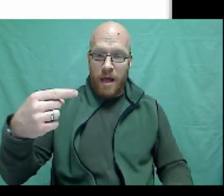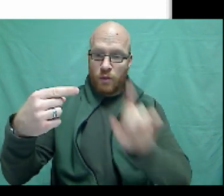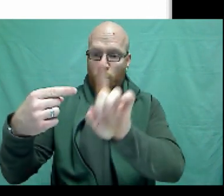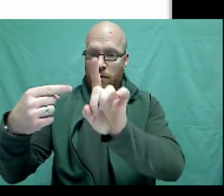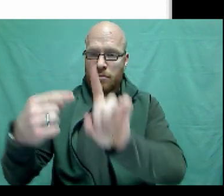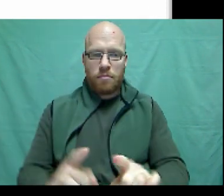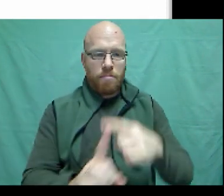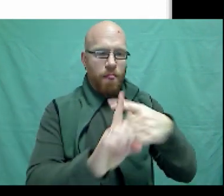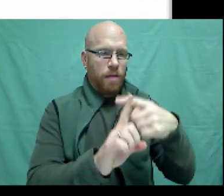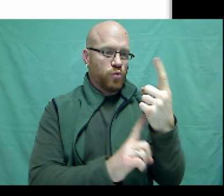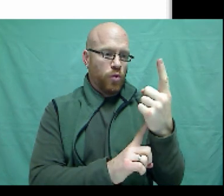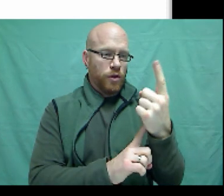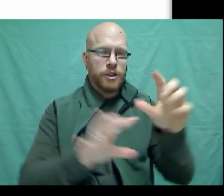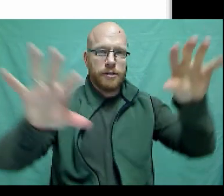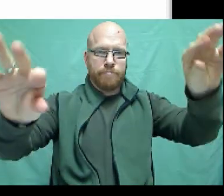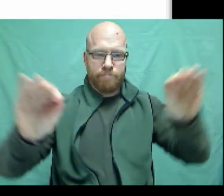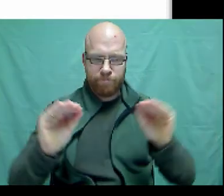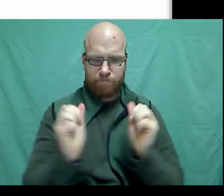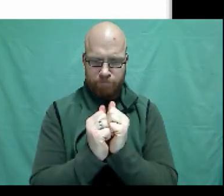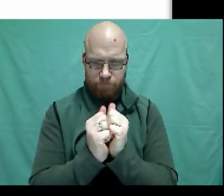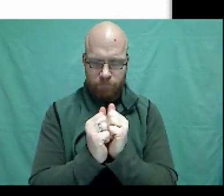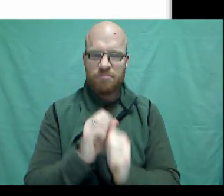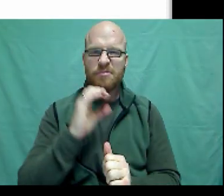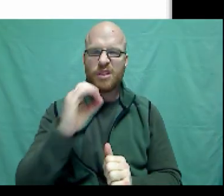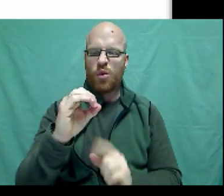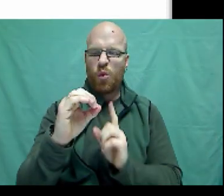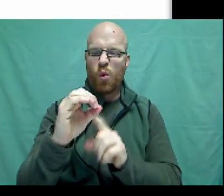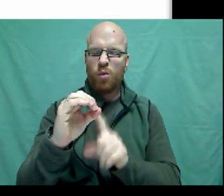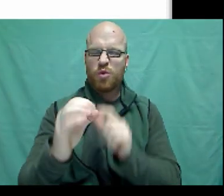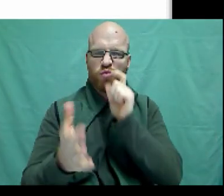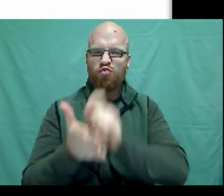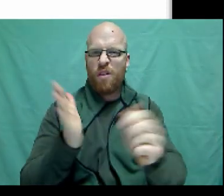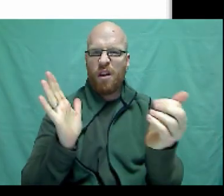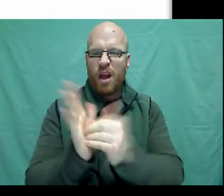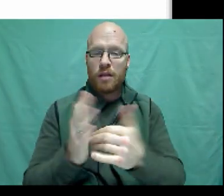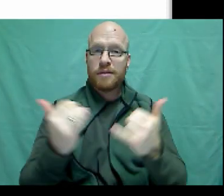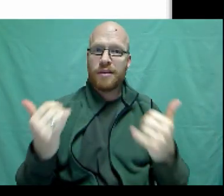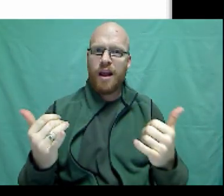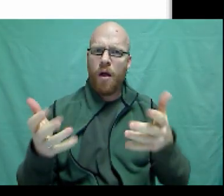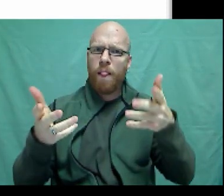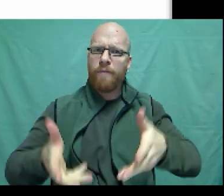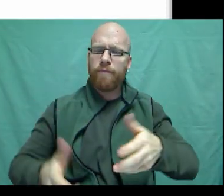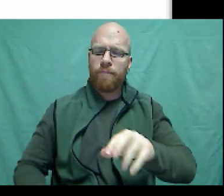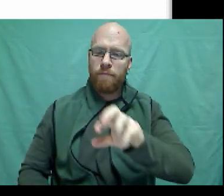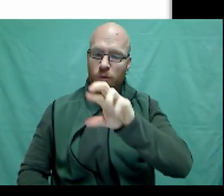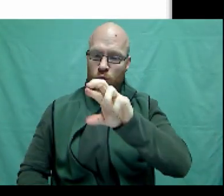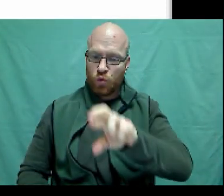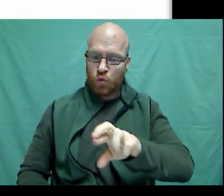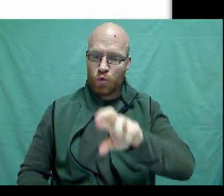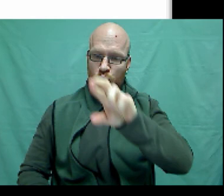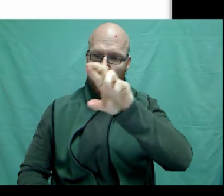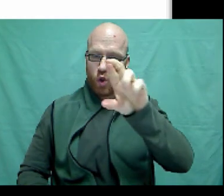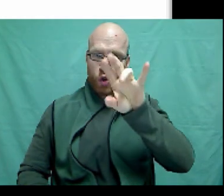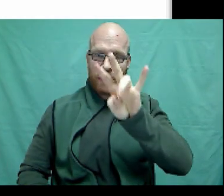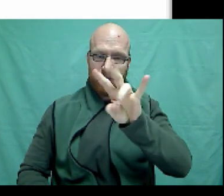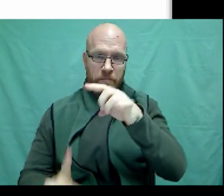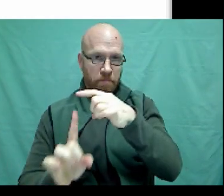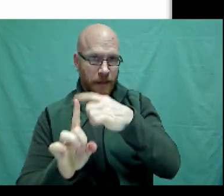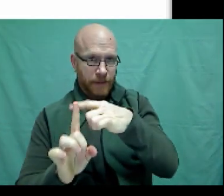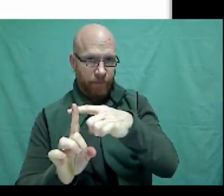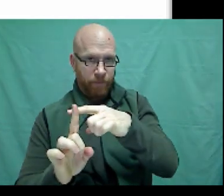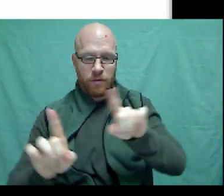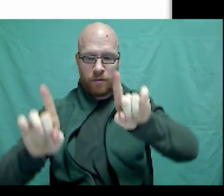Okay, see what happened? We have minus 1 plus 1, and that becomes 0. We have to write that again. So now we have what's left